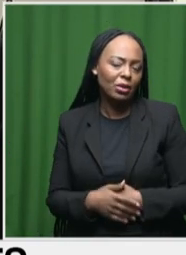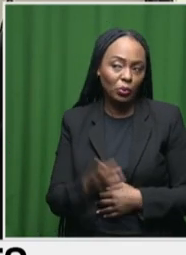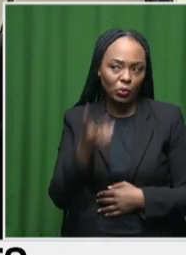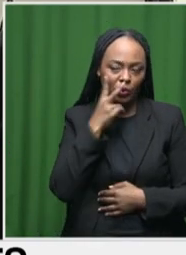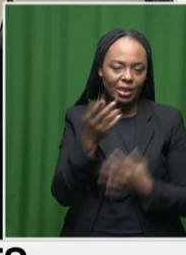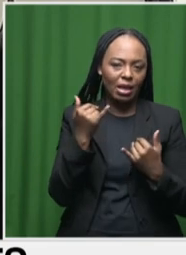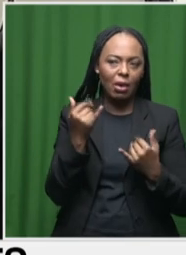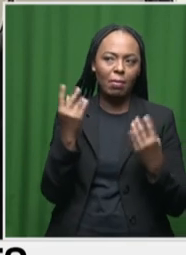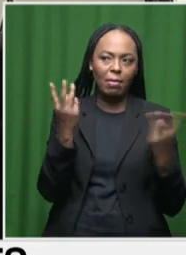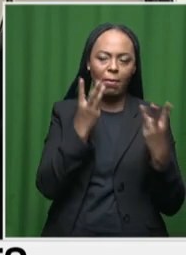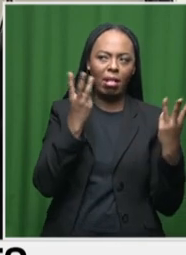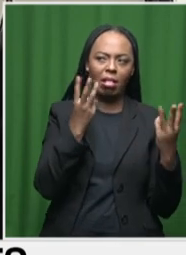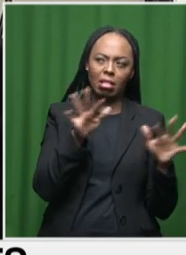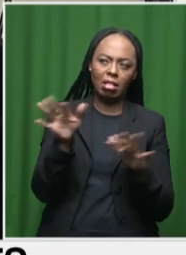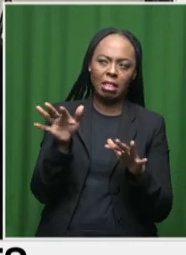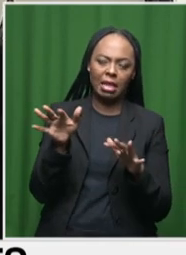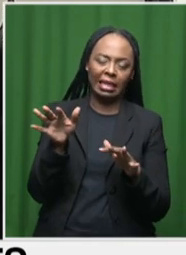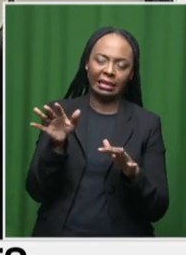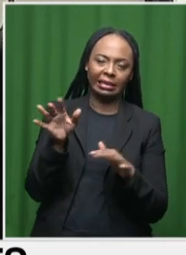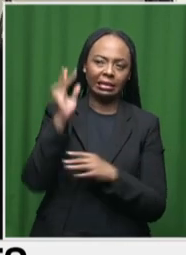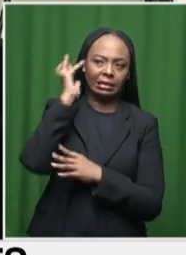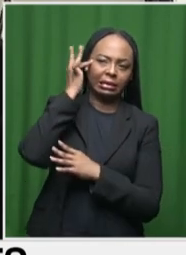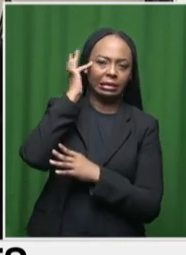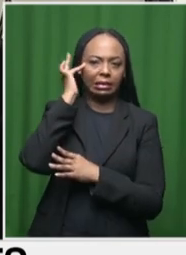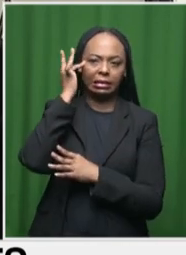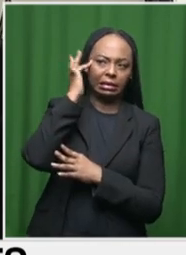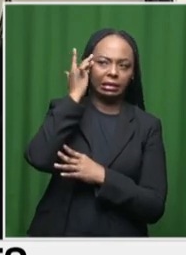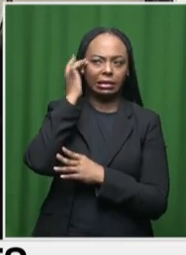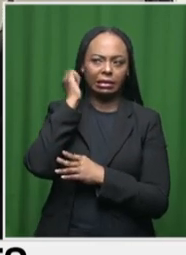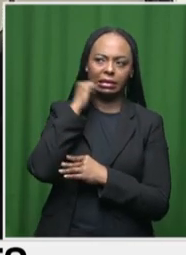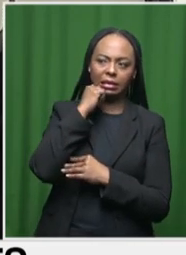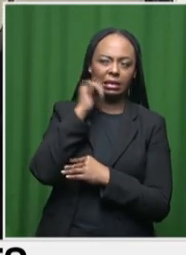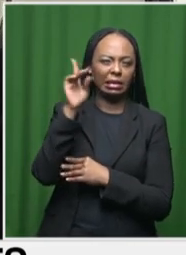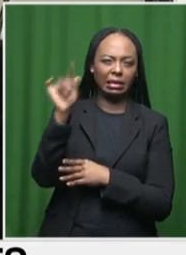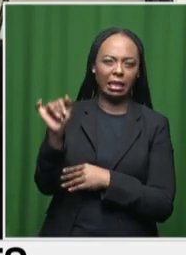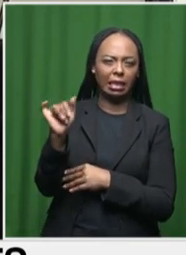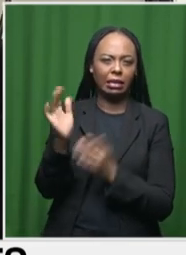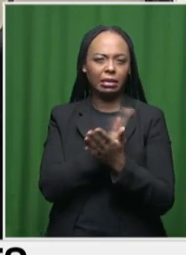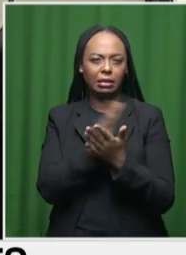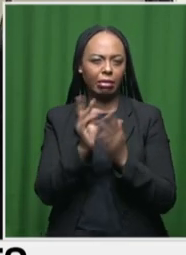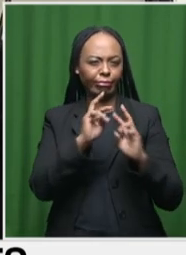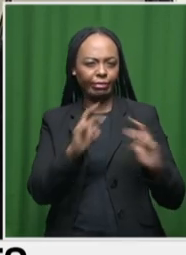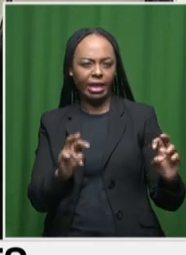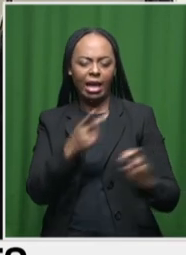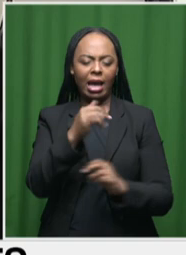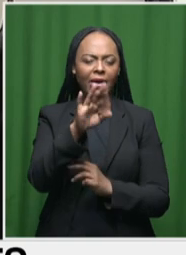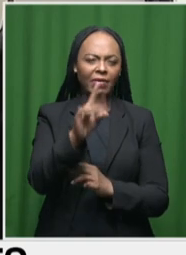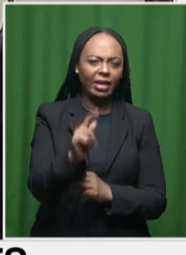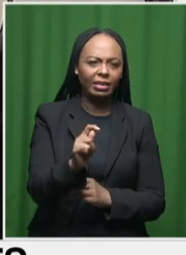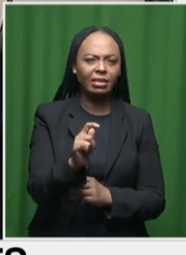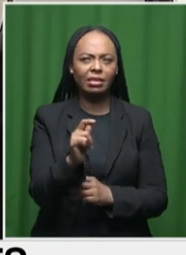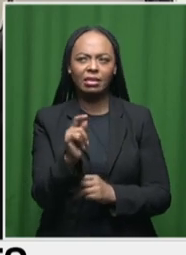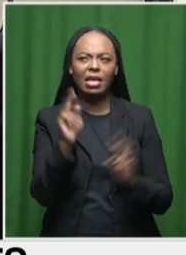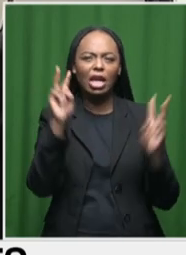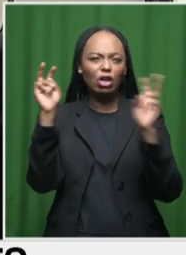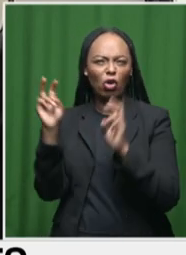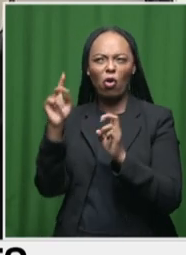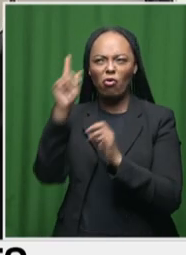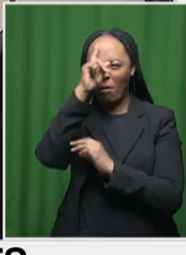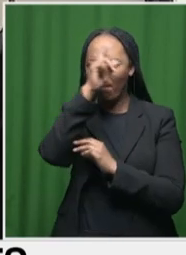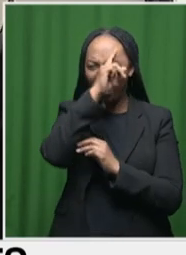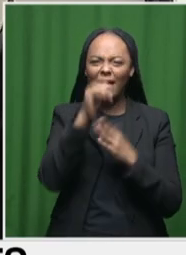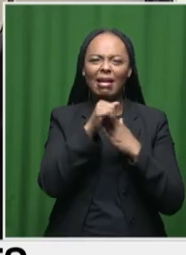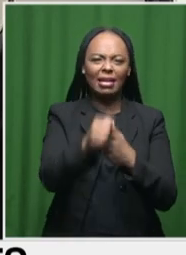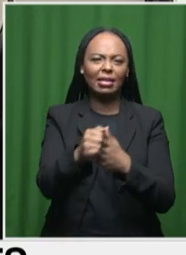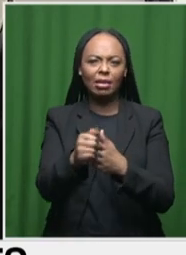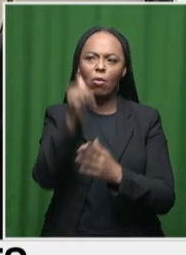when it comes to the DA. We've heard people have gone to Harvard to study, all sorts of other reasons when it comes to black leadership. And